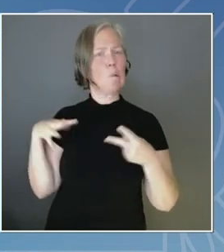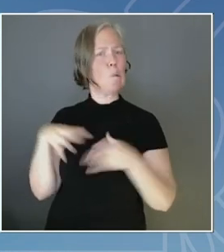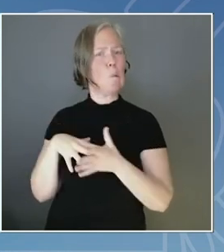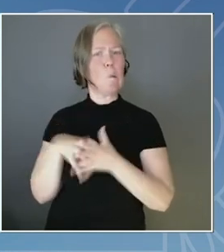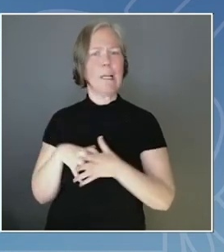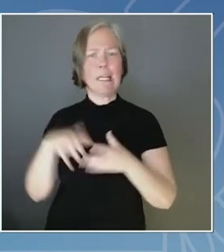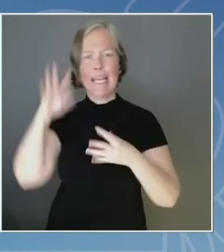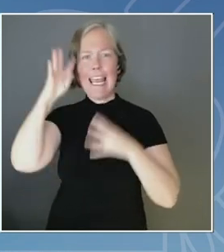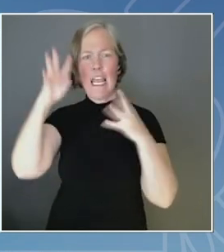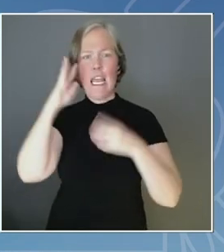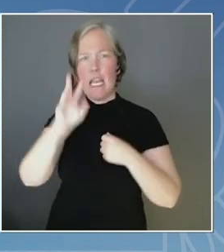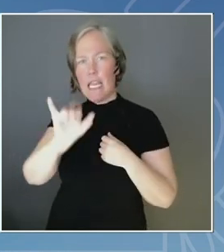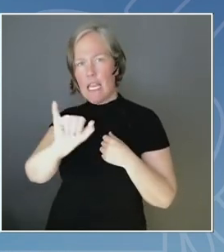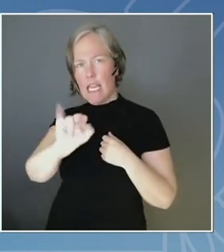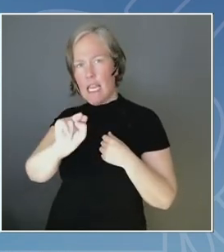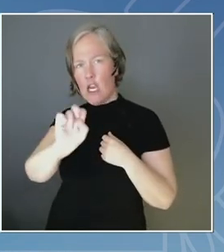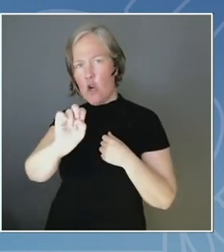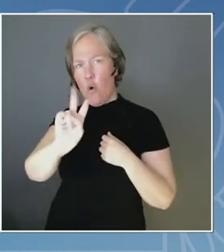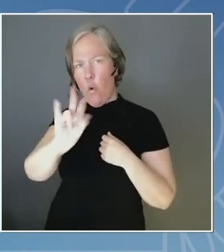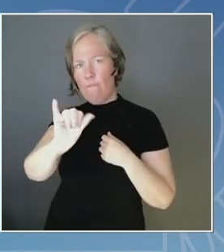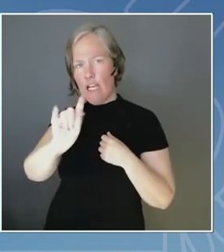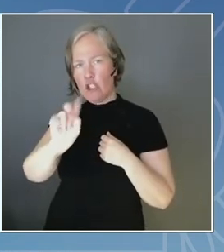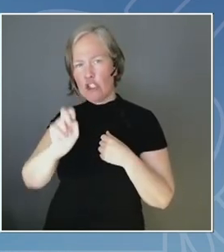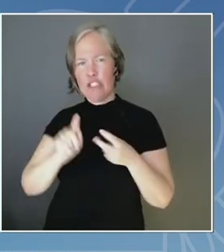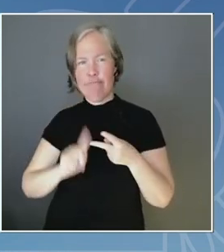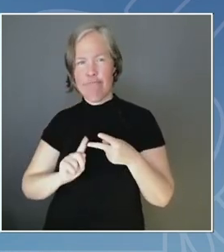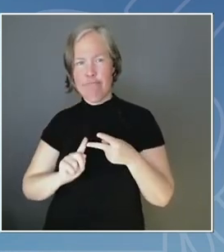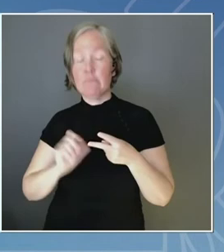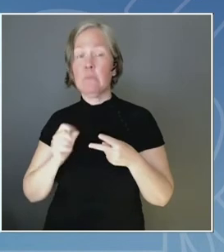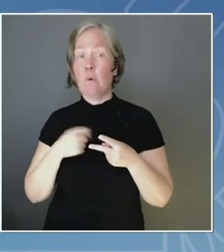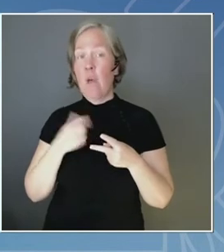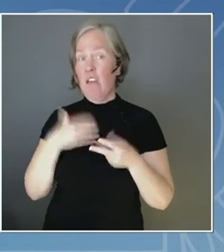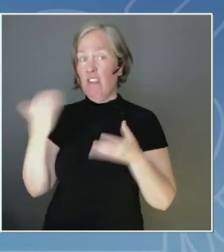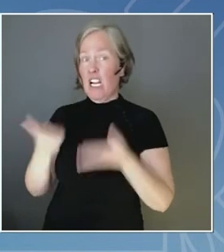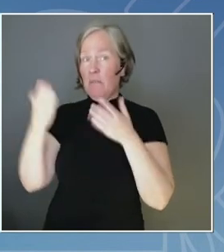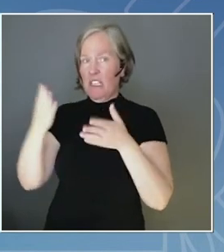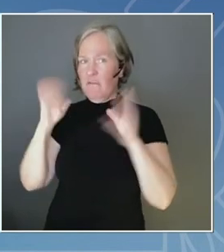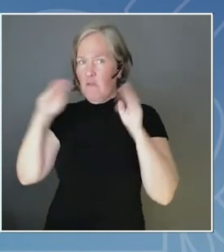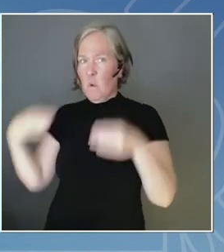two areas that I think that should further collaborate on that.